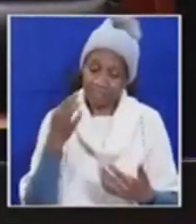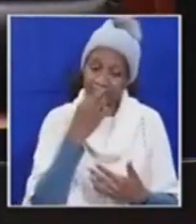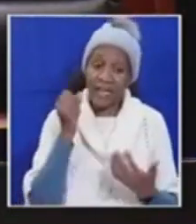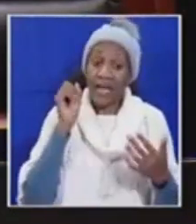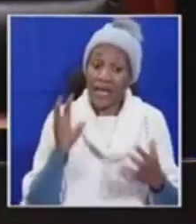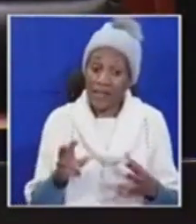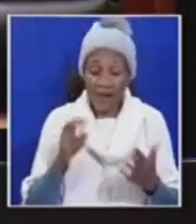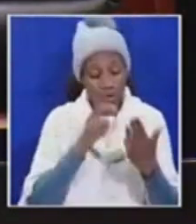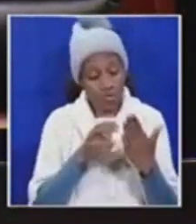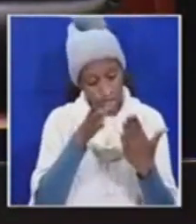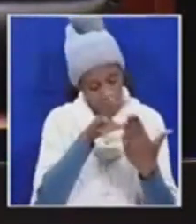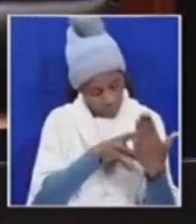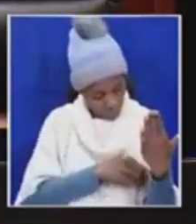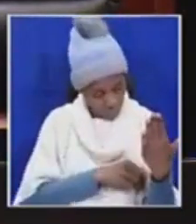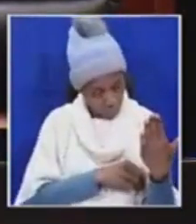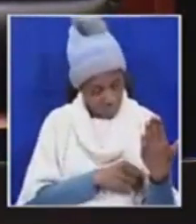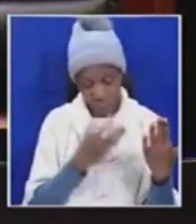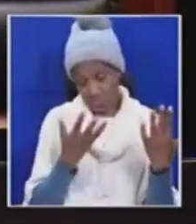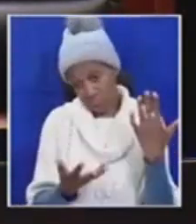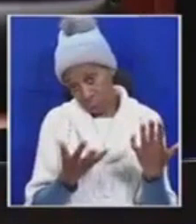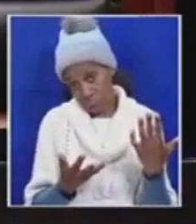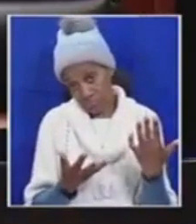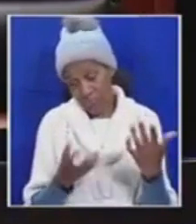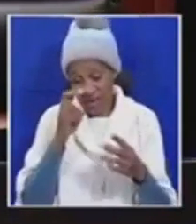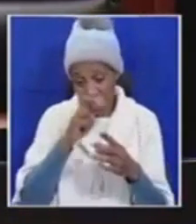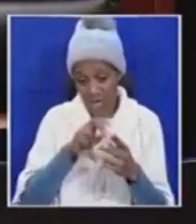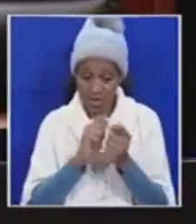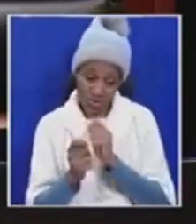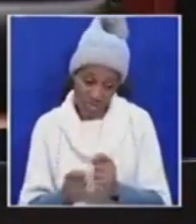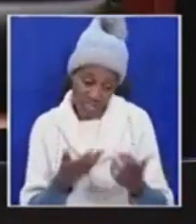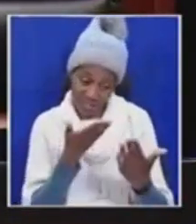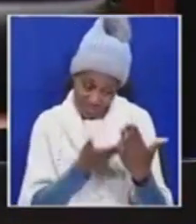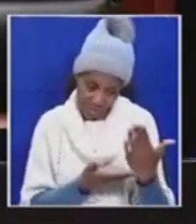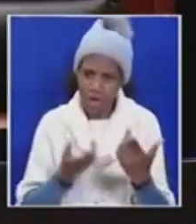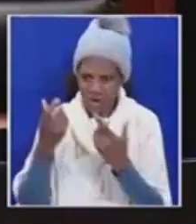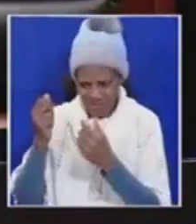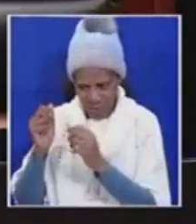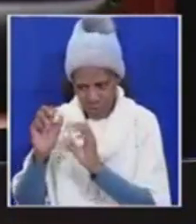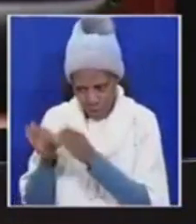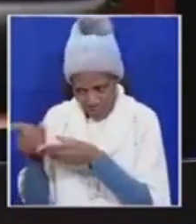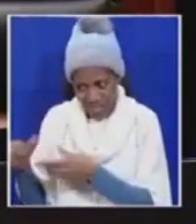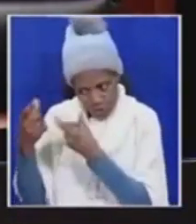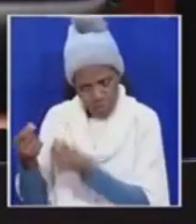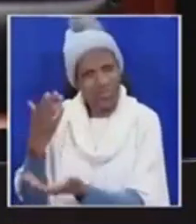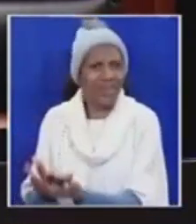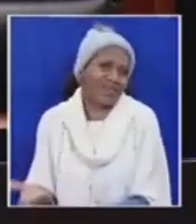the rules they would want to reconsider that matter, they will do so.